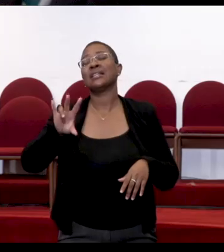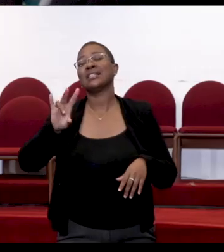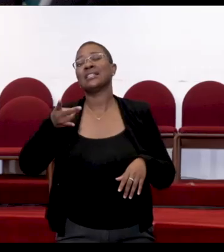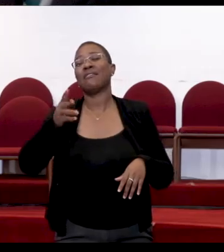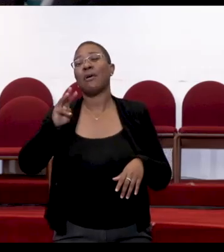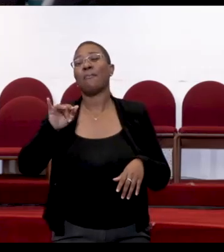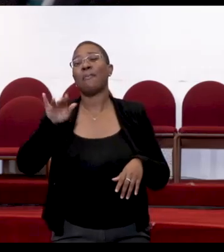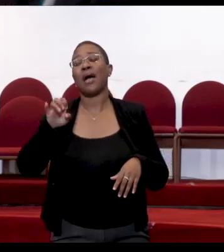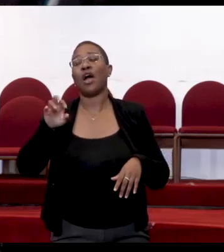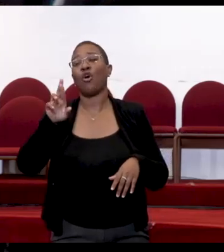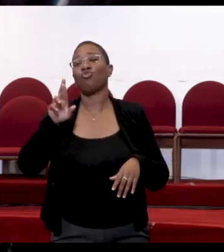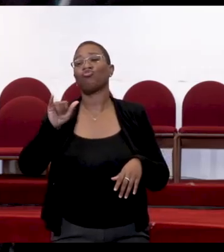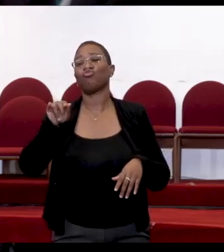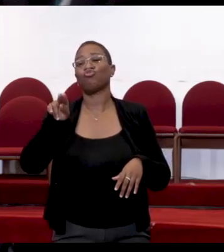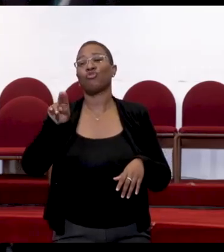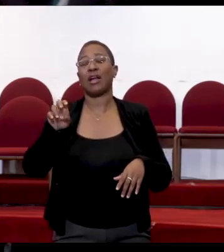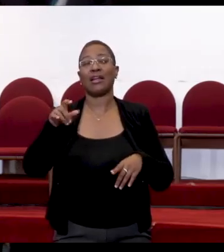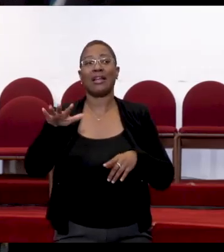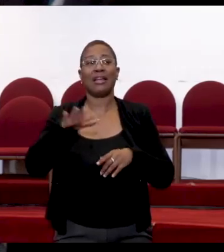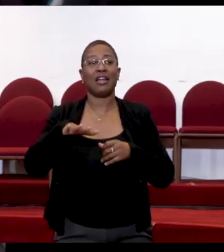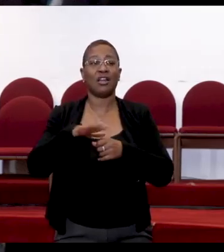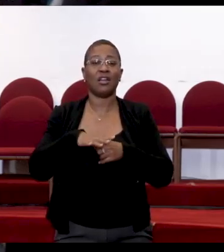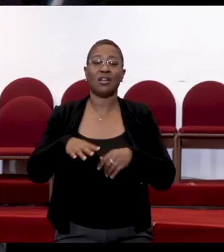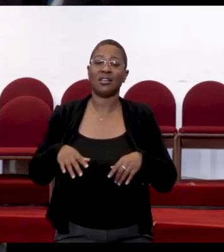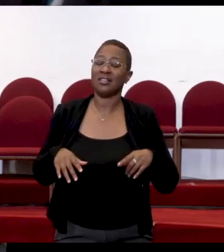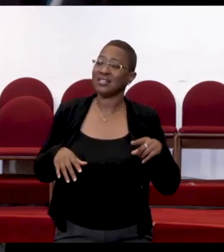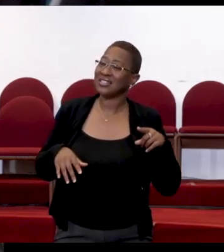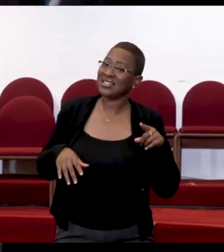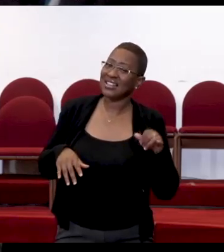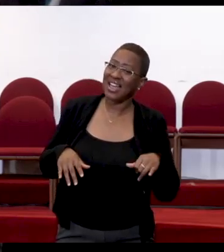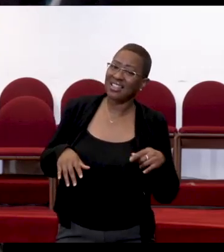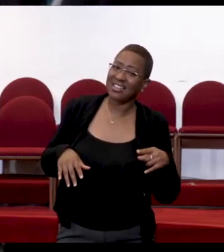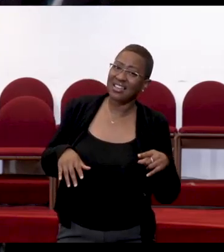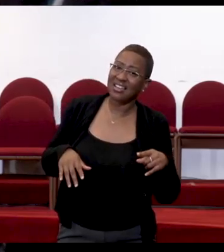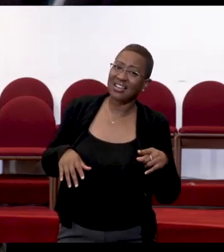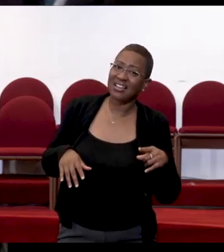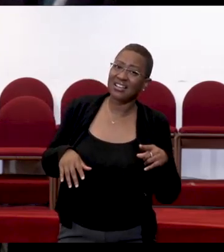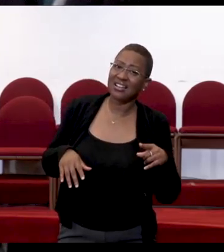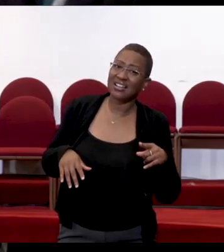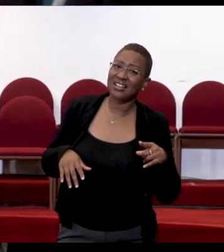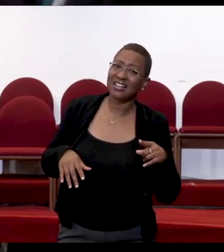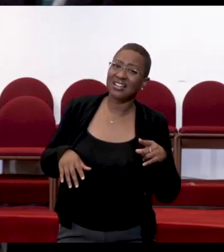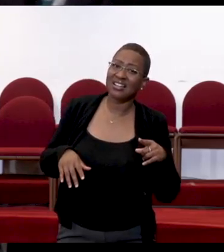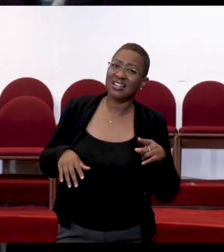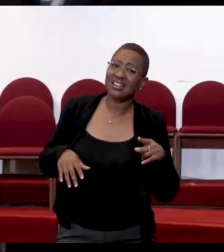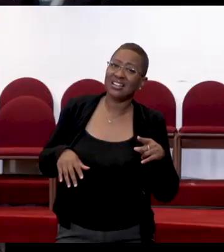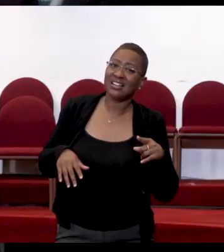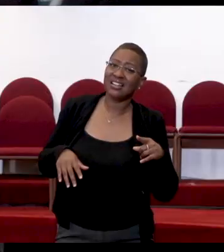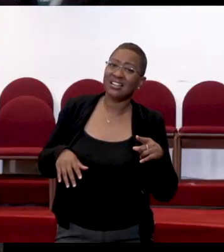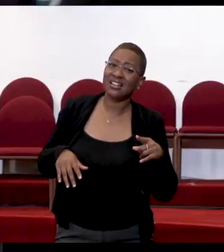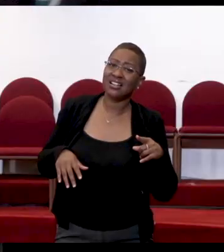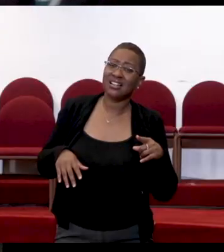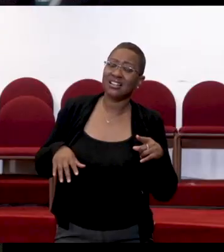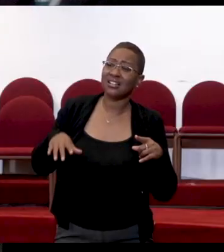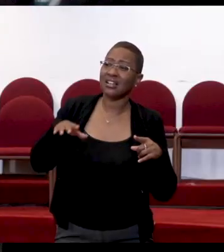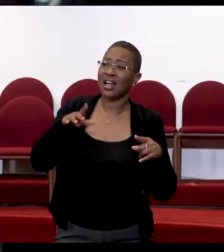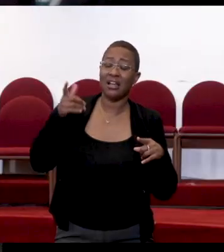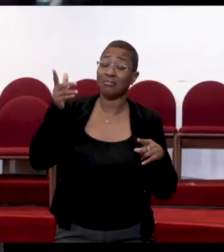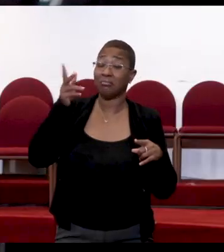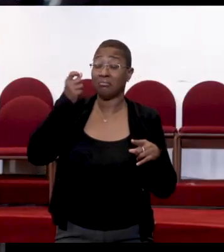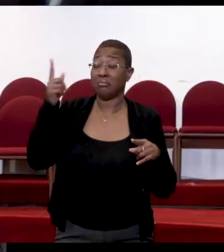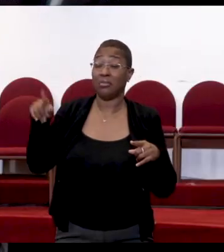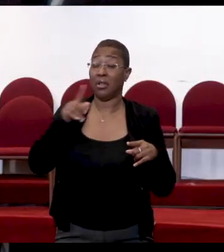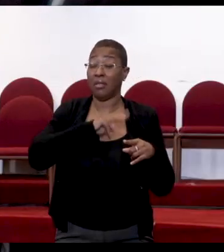area. Is this In near one of our CVI zones? A Live in Peace is in there. So I'm going to